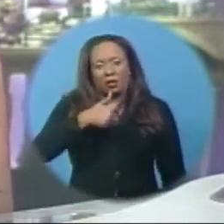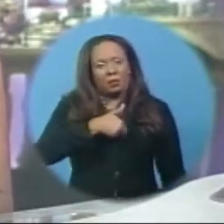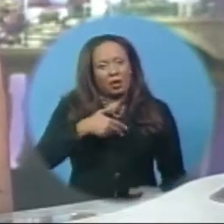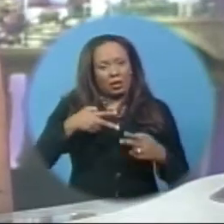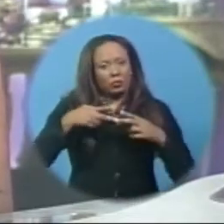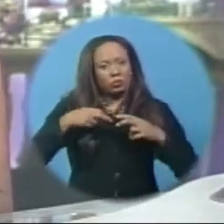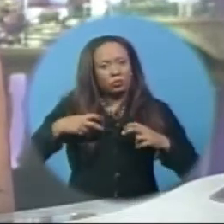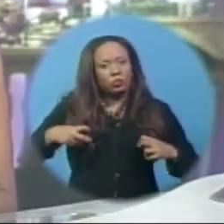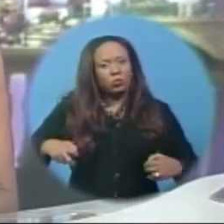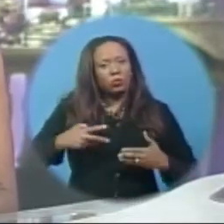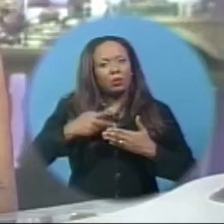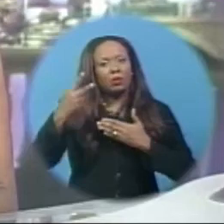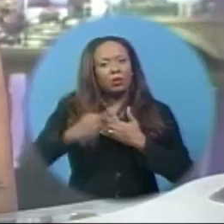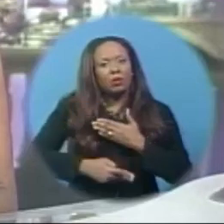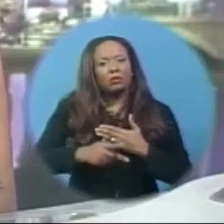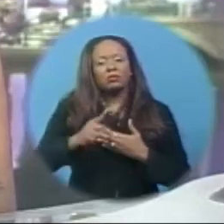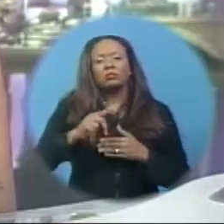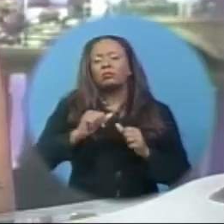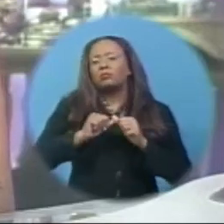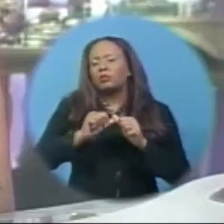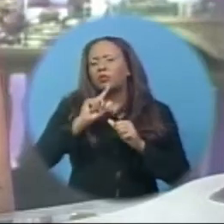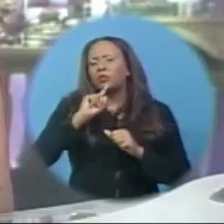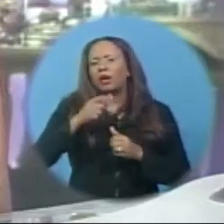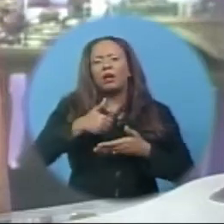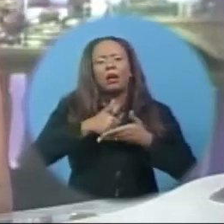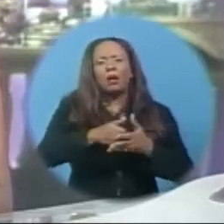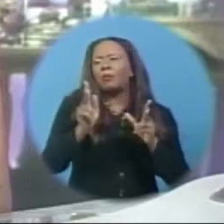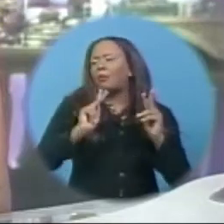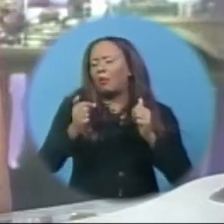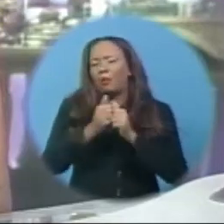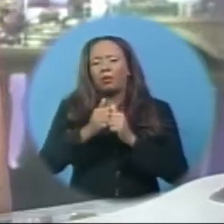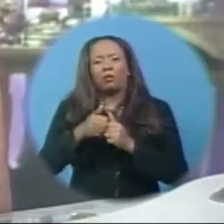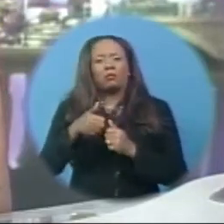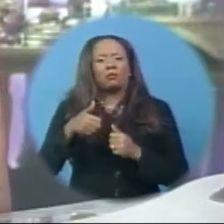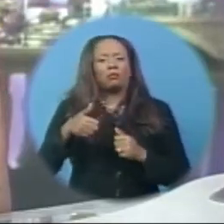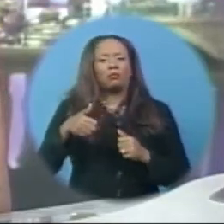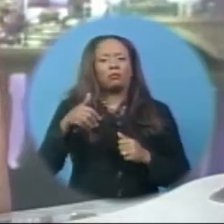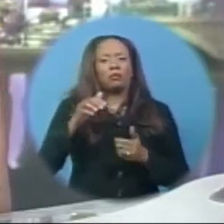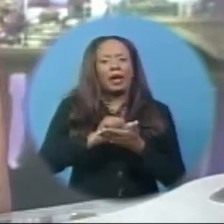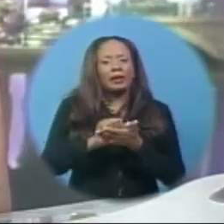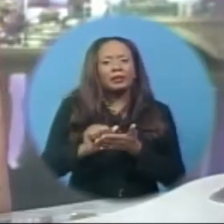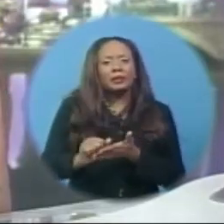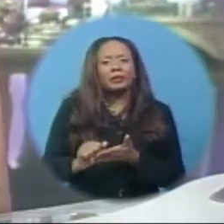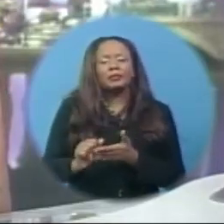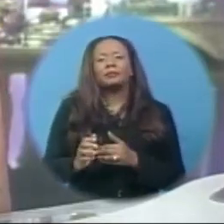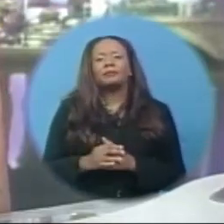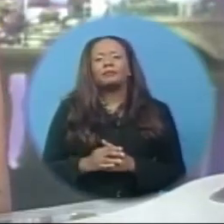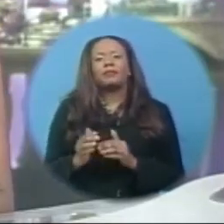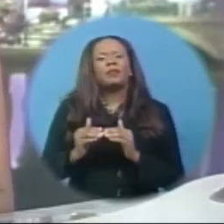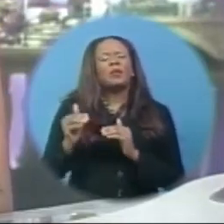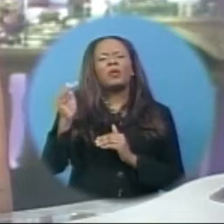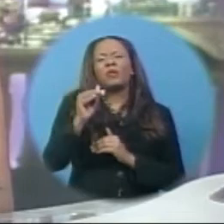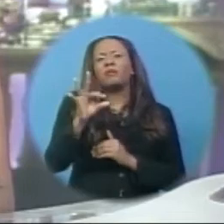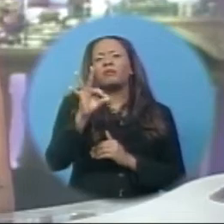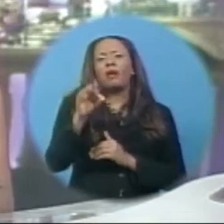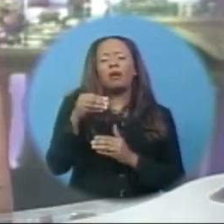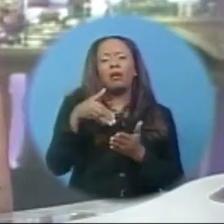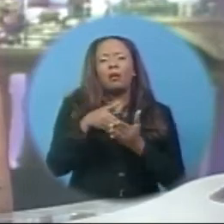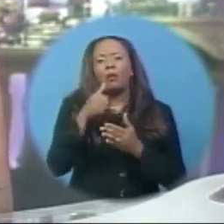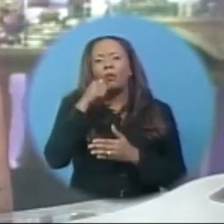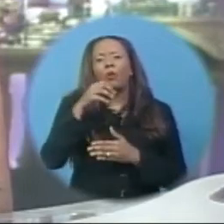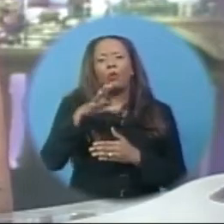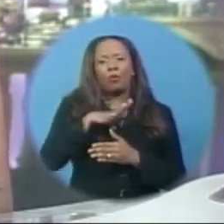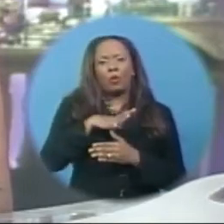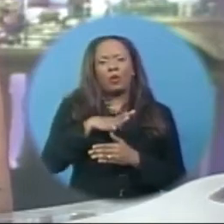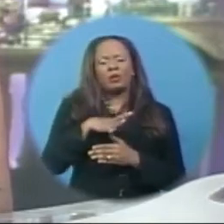Cancer Society continues to help with the fight against breast cancer, with over 90,000 women to date having passed through its clinic. According